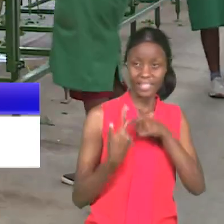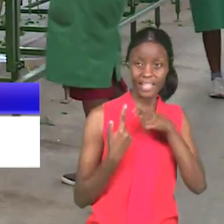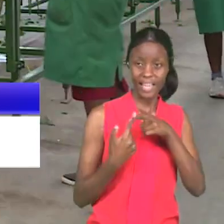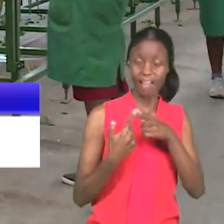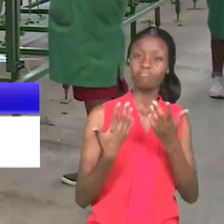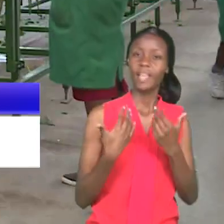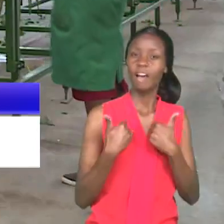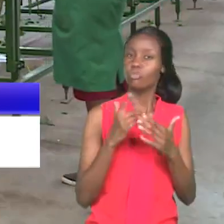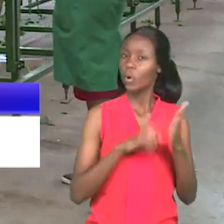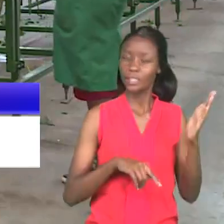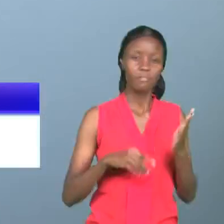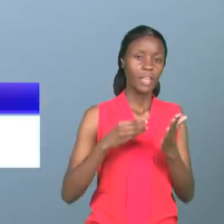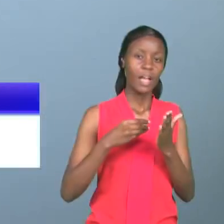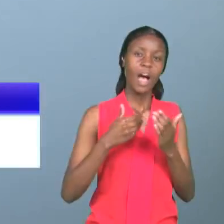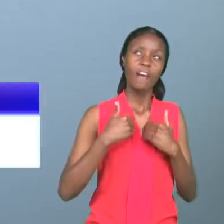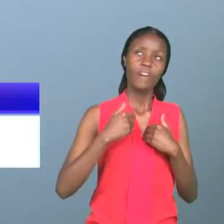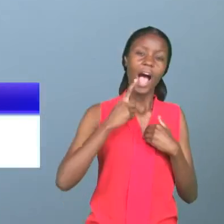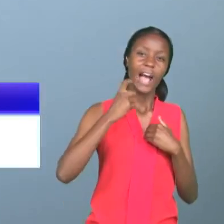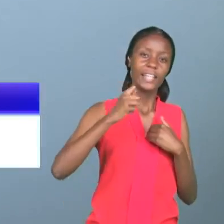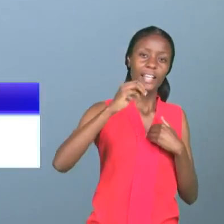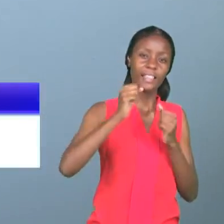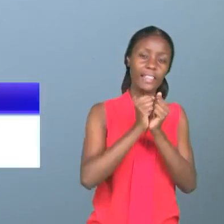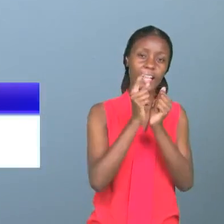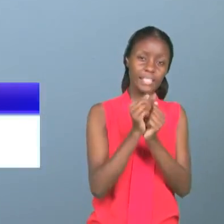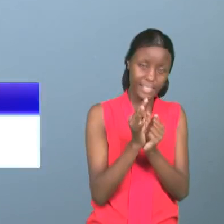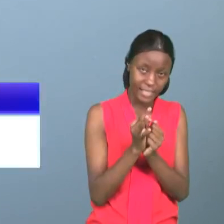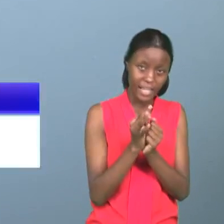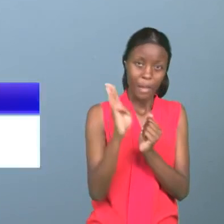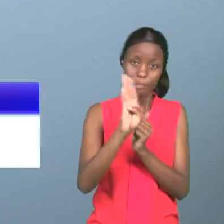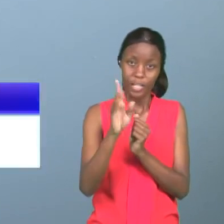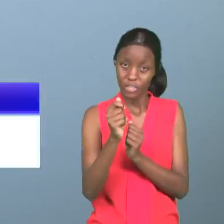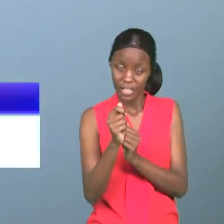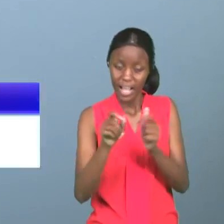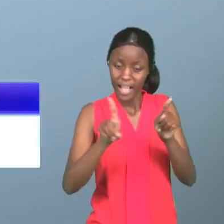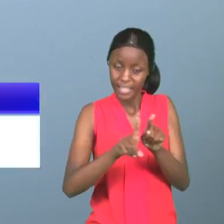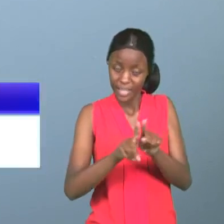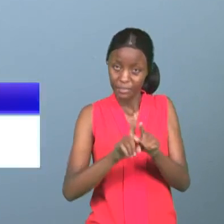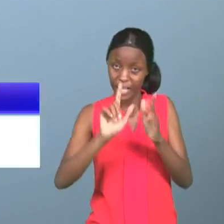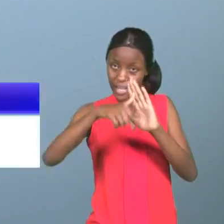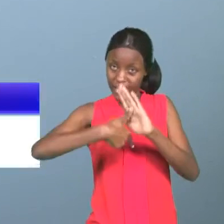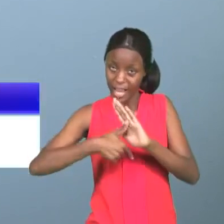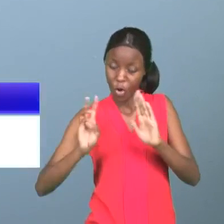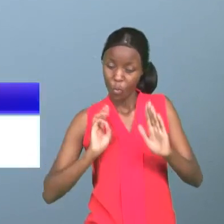a whole 113 billion Kenya shillings. And by extension, of course, we are the second